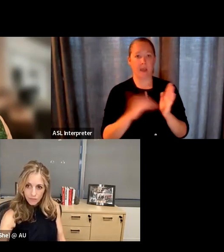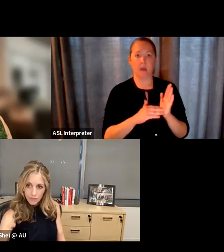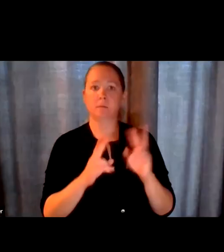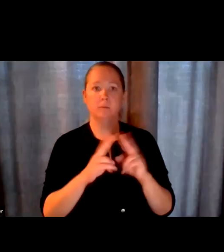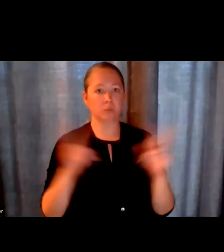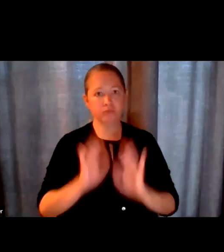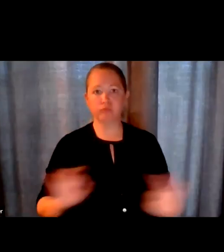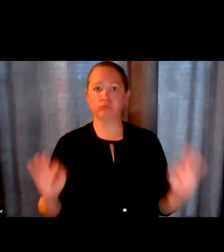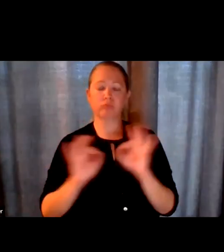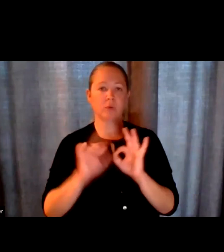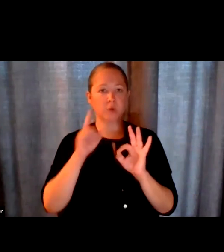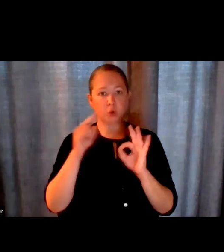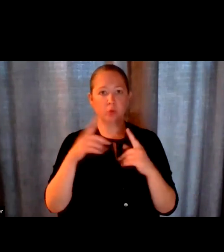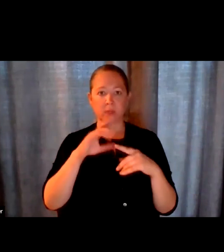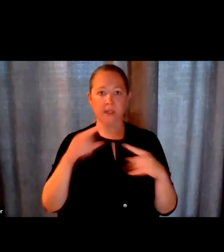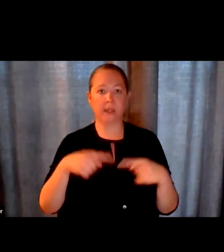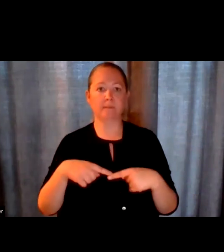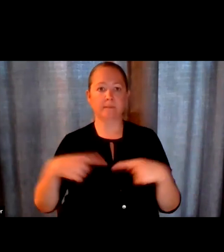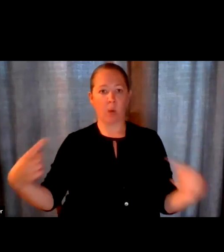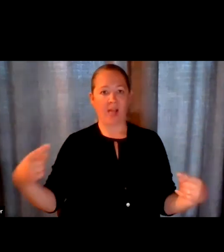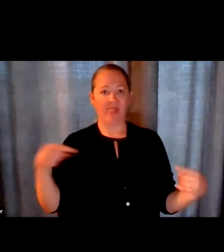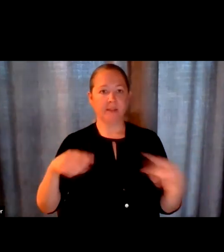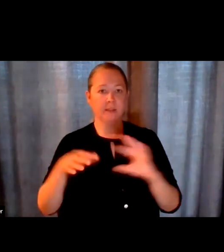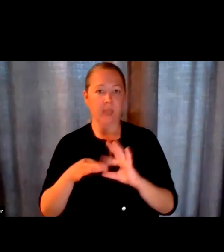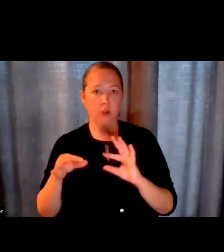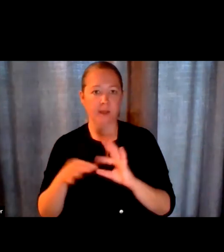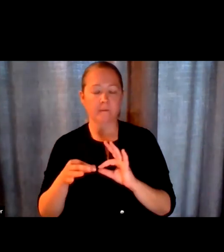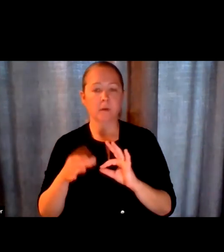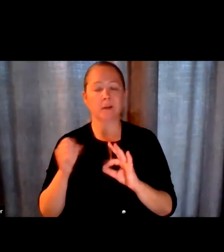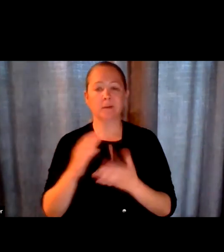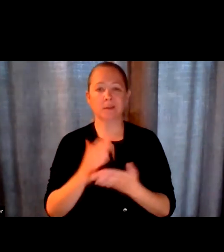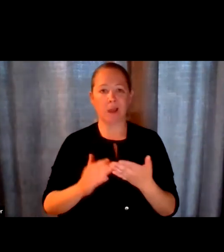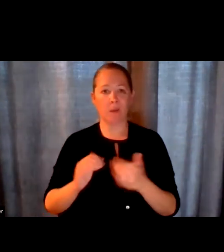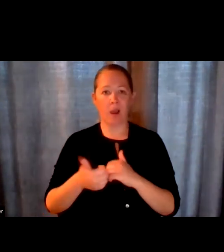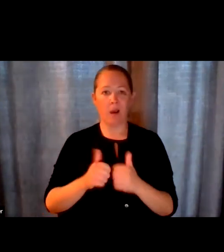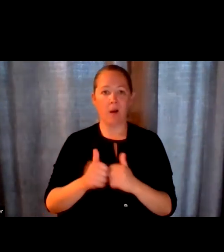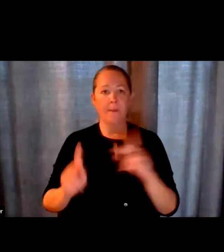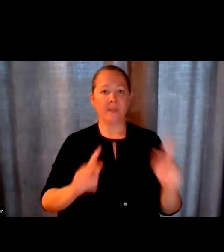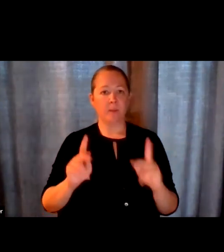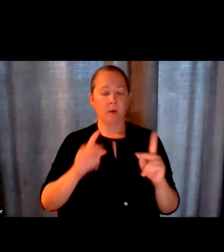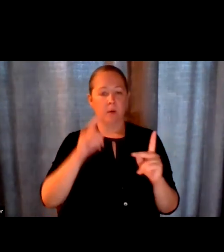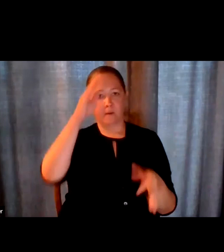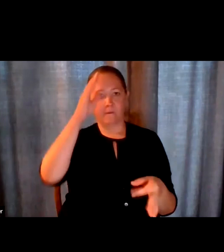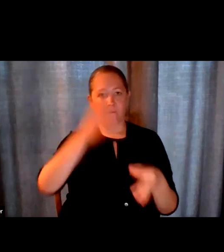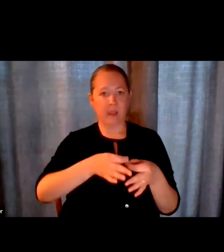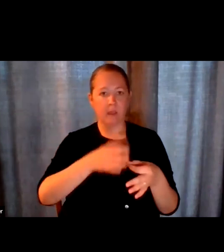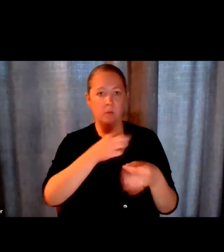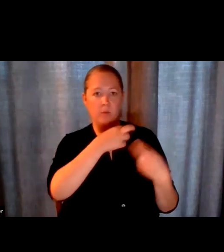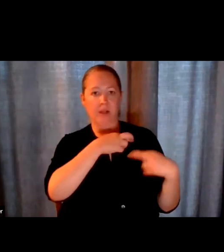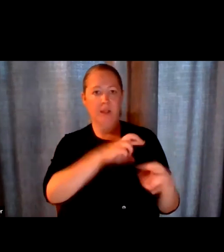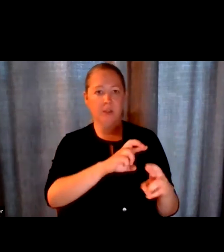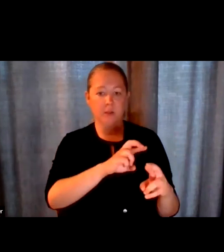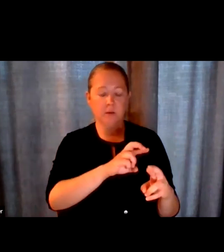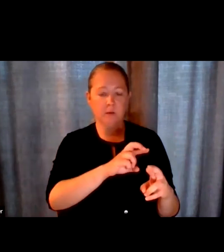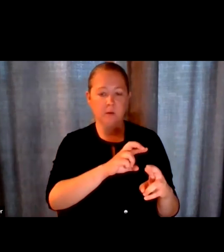to counter this narrative that first, you know, somehow people of faith and religion